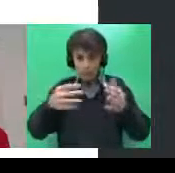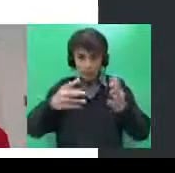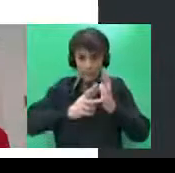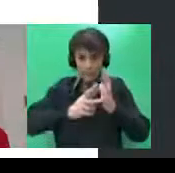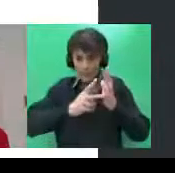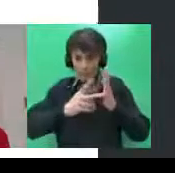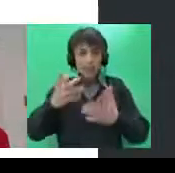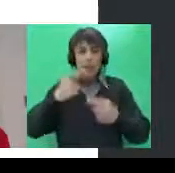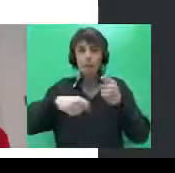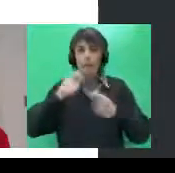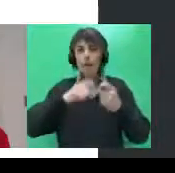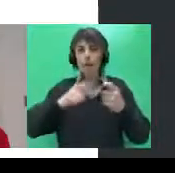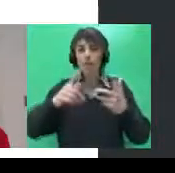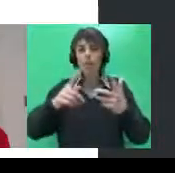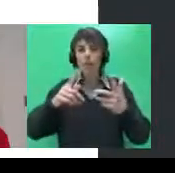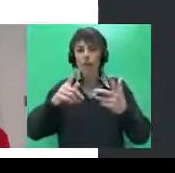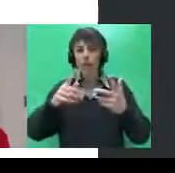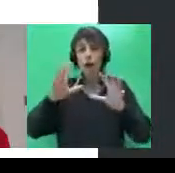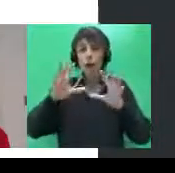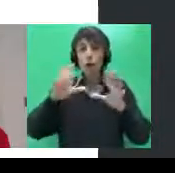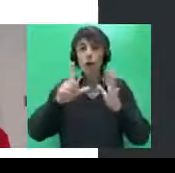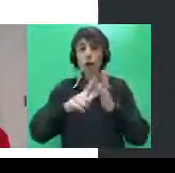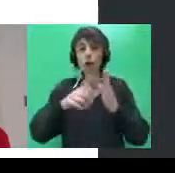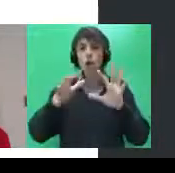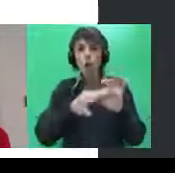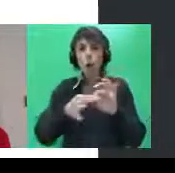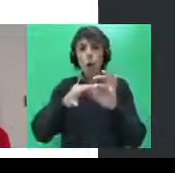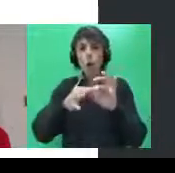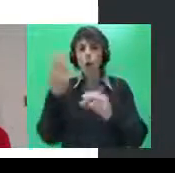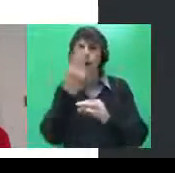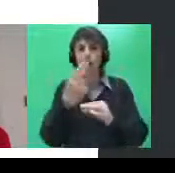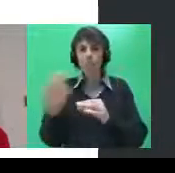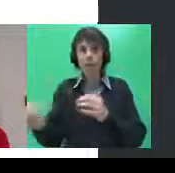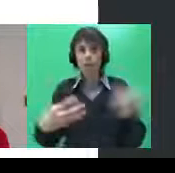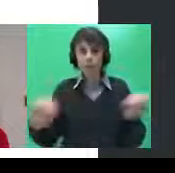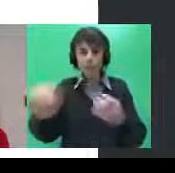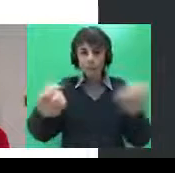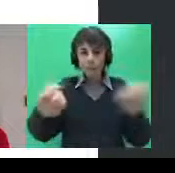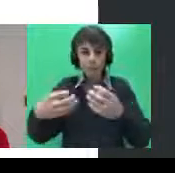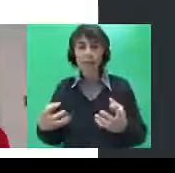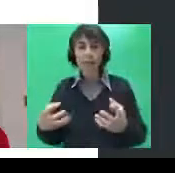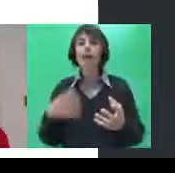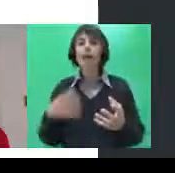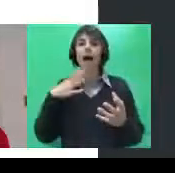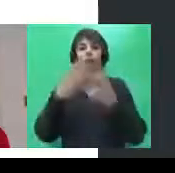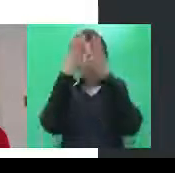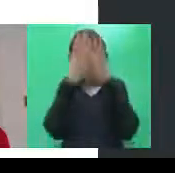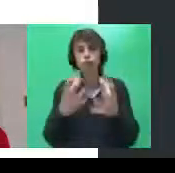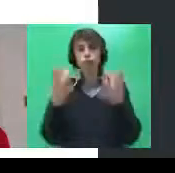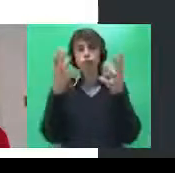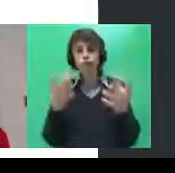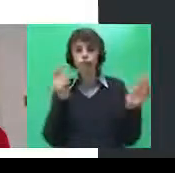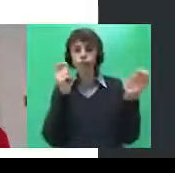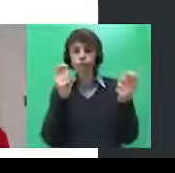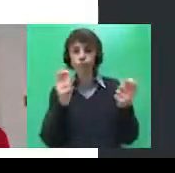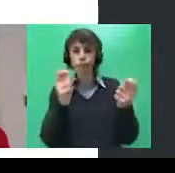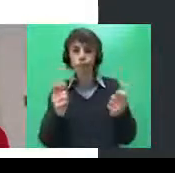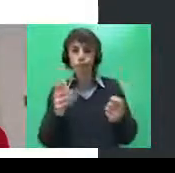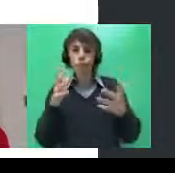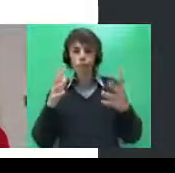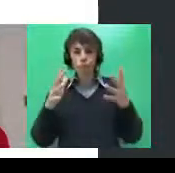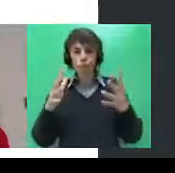static piece of work when it's launched. It's going to continue to grow and evolve, because it has to over a 10-year period of time. And we've seen just over the last